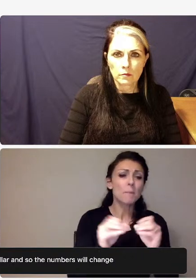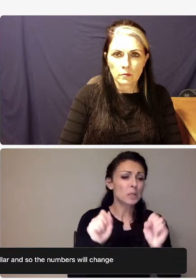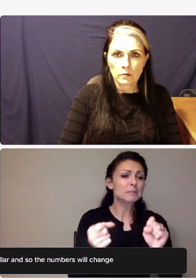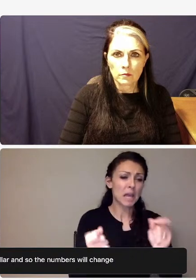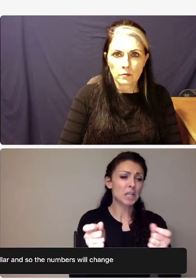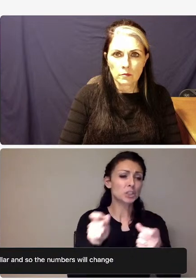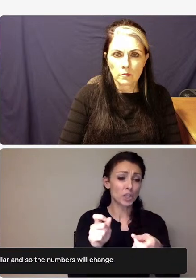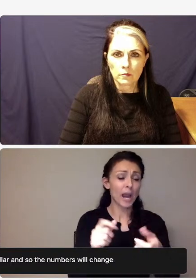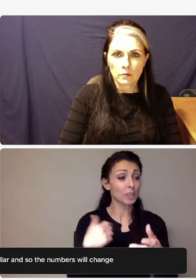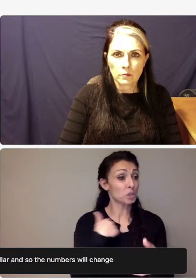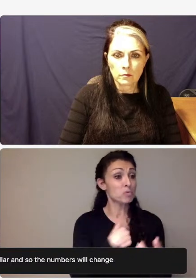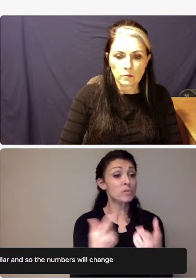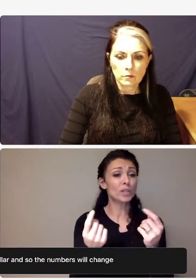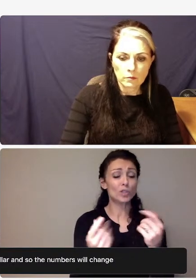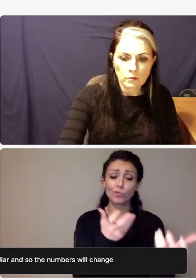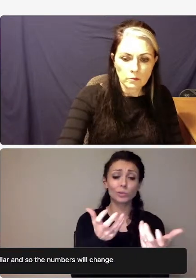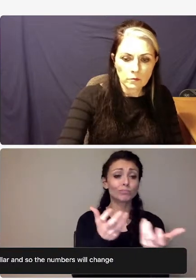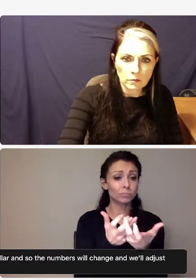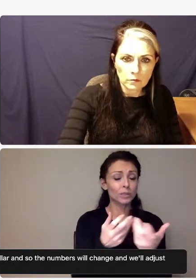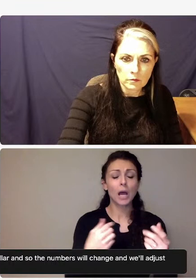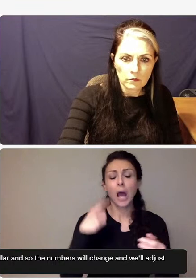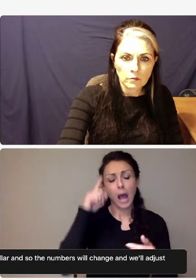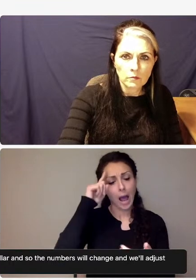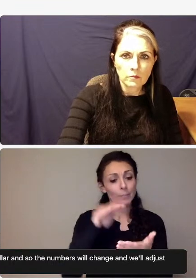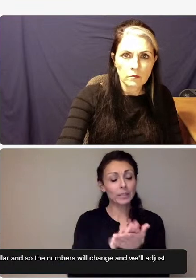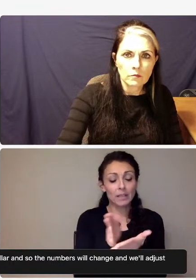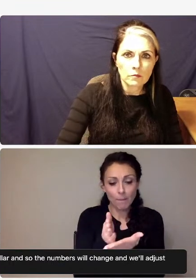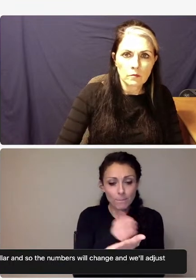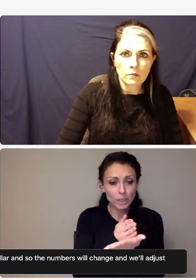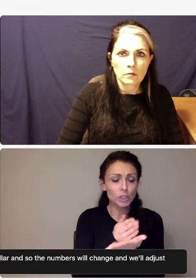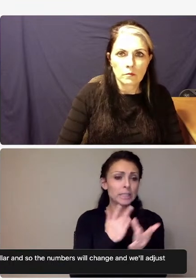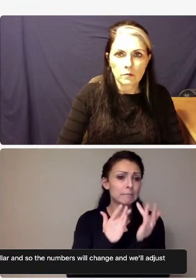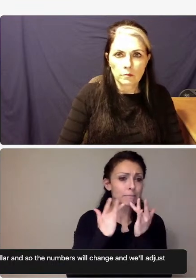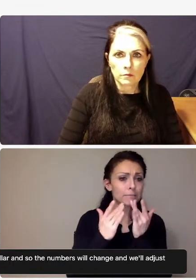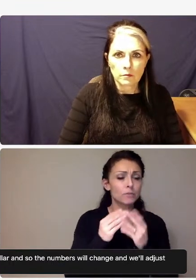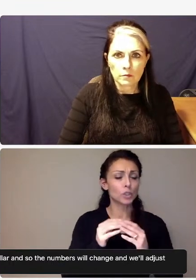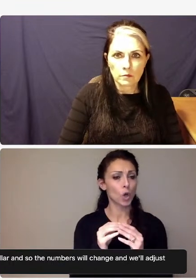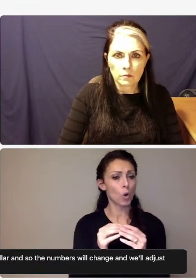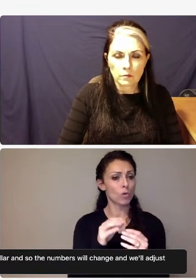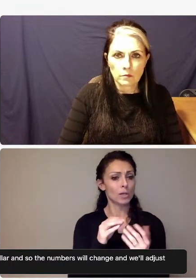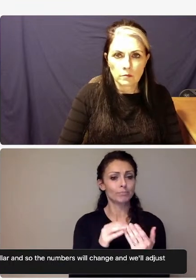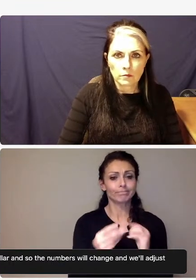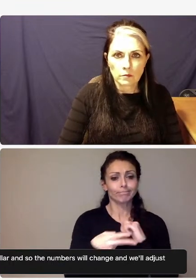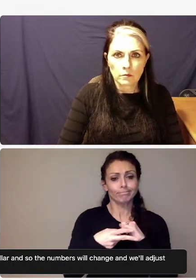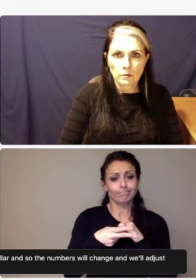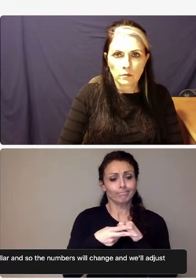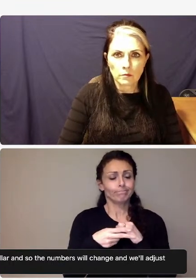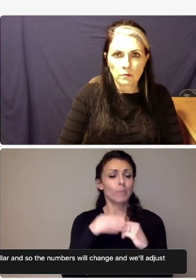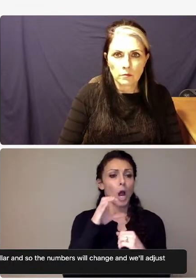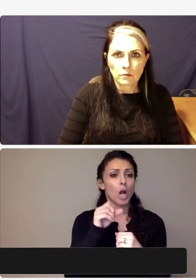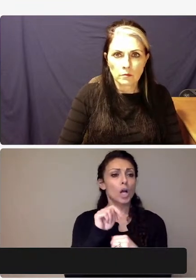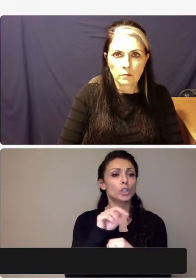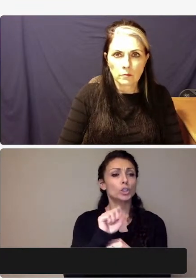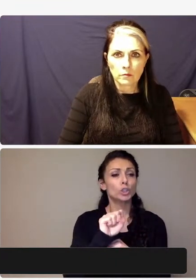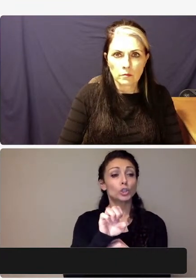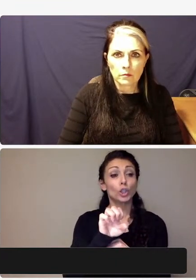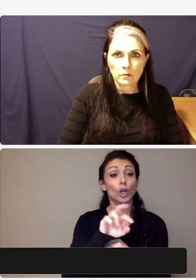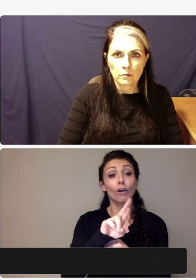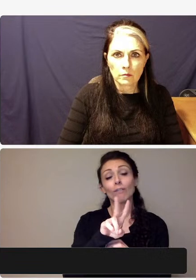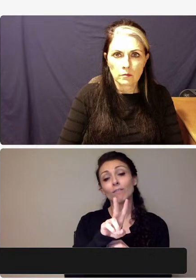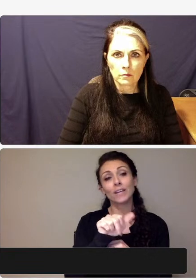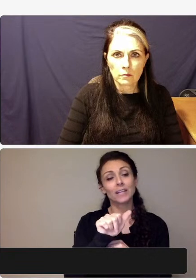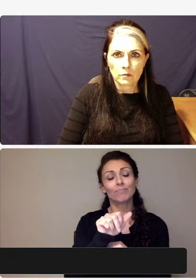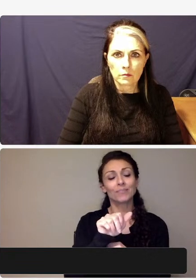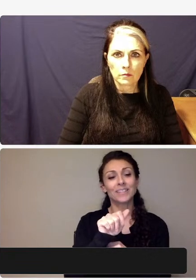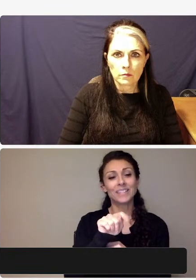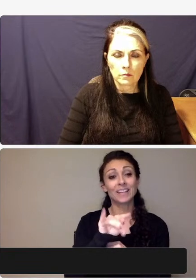we'll and we'll adjust and i i believe in budgeting conservatively but you don't want to um hinder yourself from making certain investments uh because